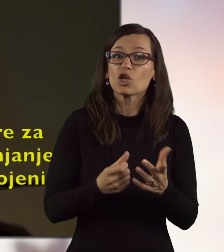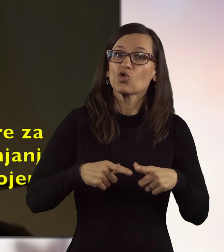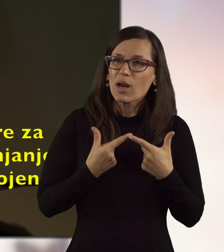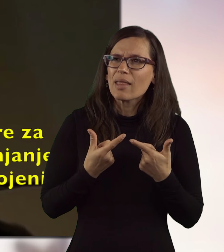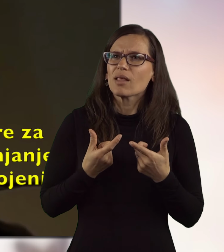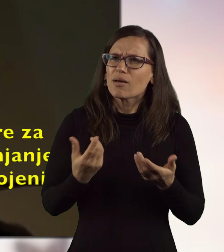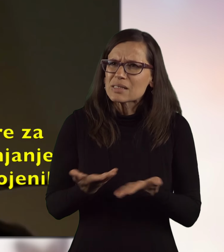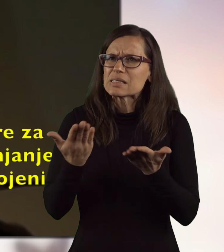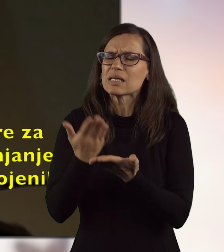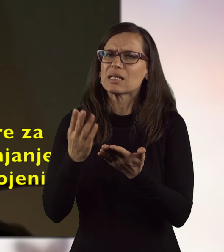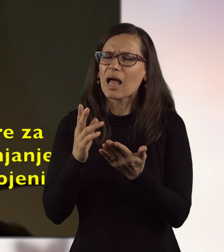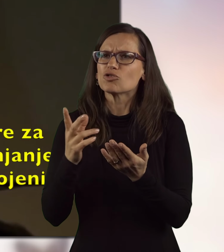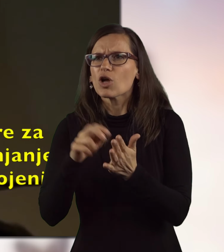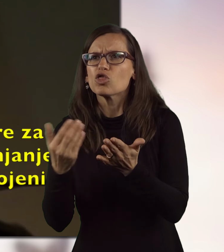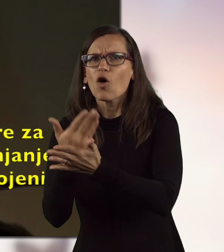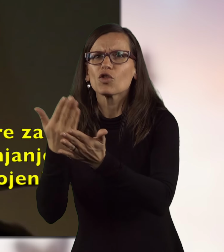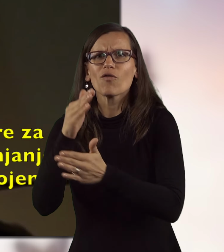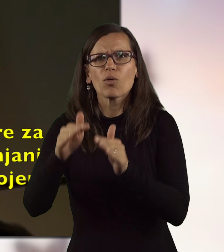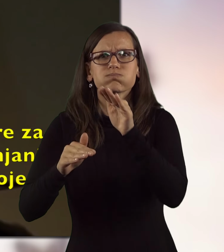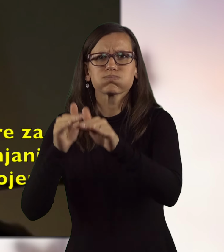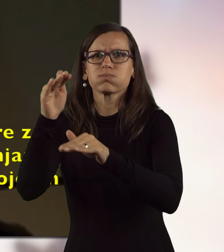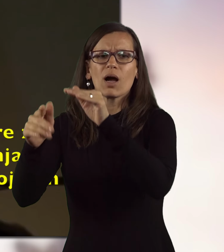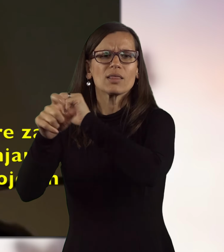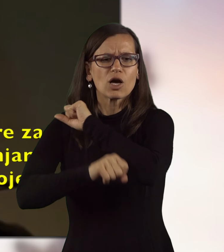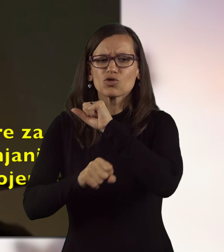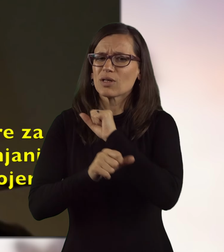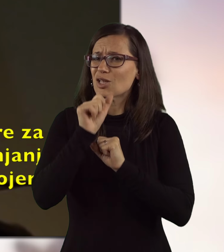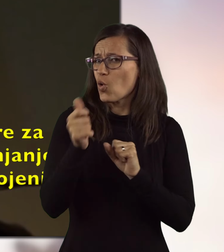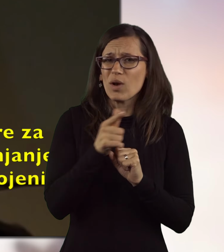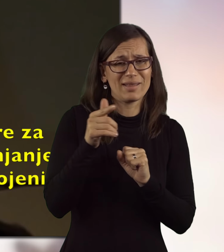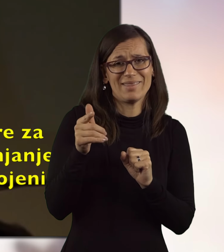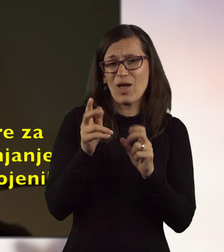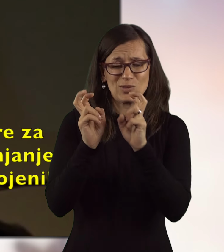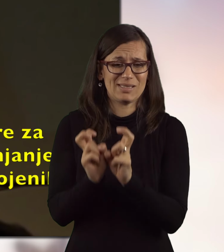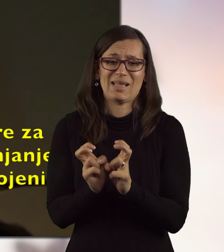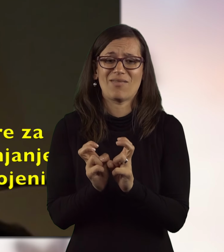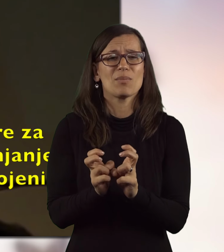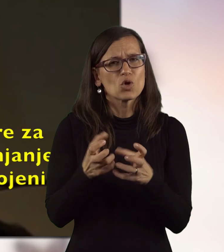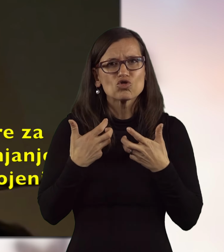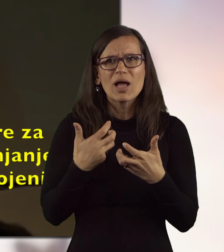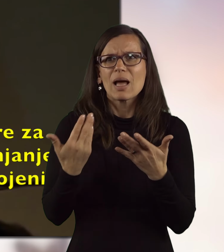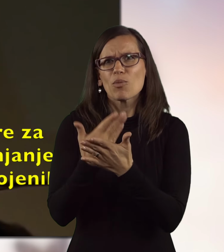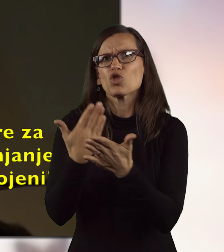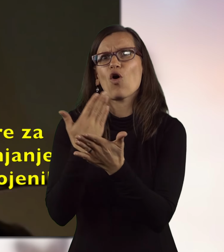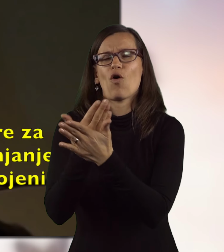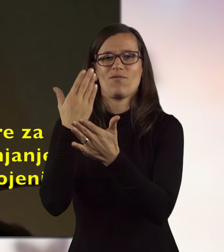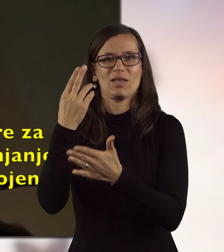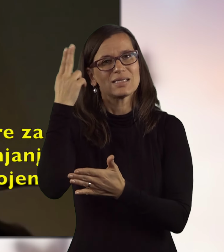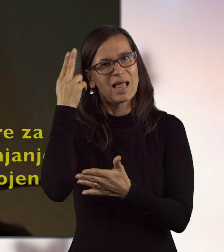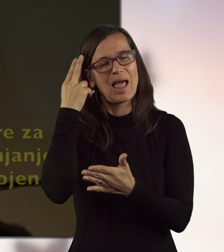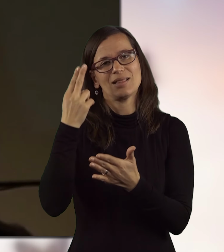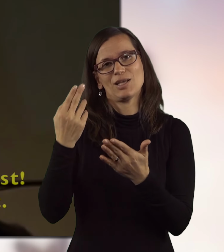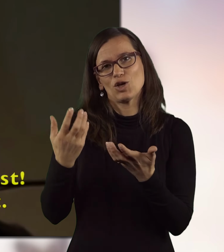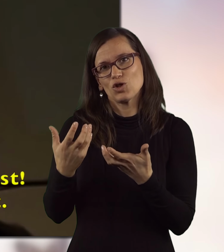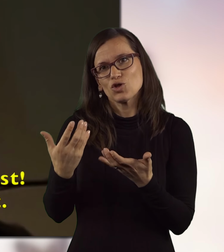for a new viewpoint. It's just a steady, never-ending unfolding of new desires and new accomplishments and new